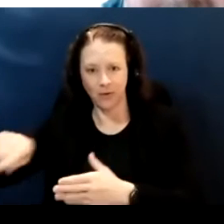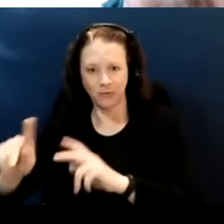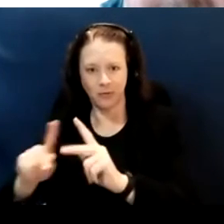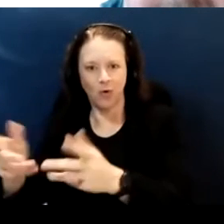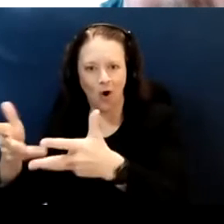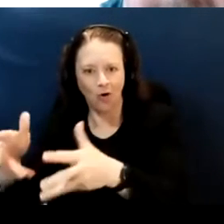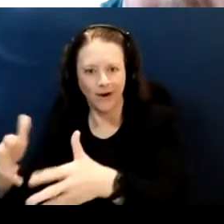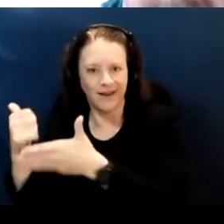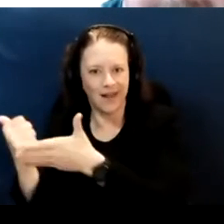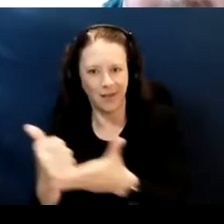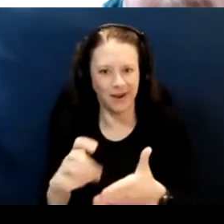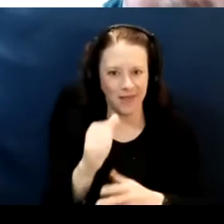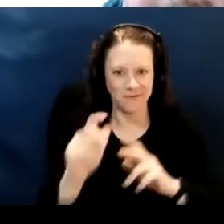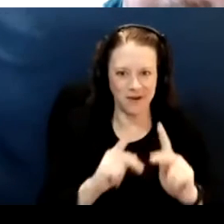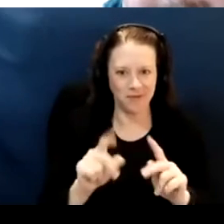continue to be safe and not